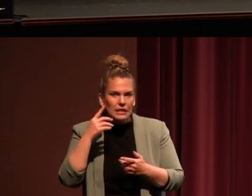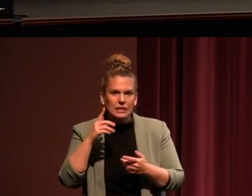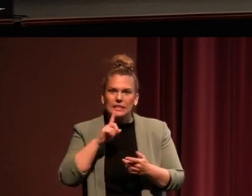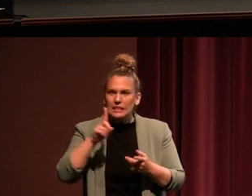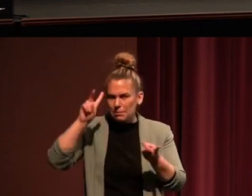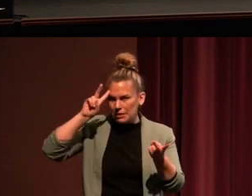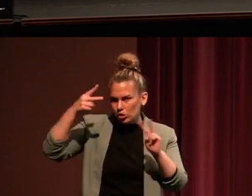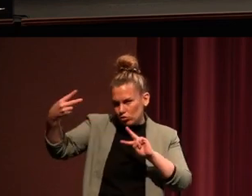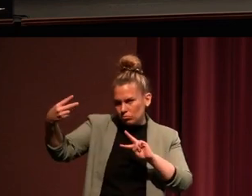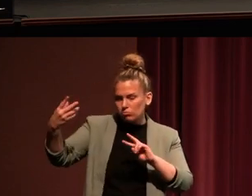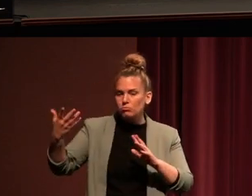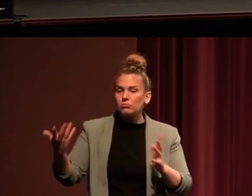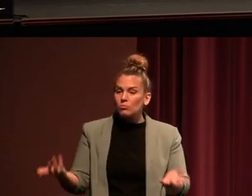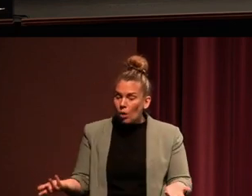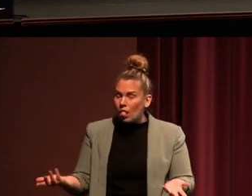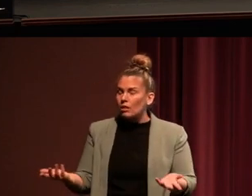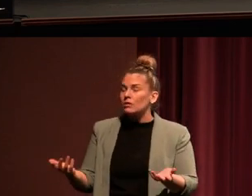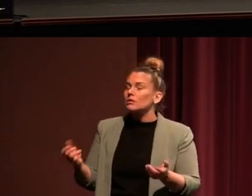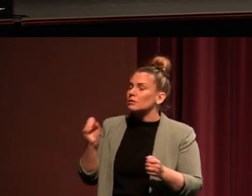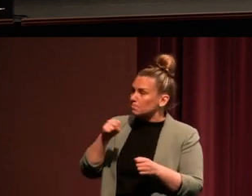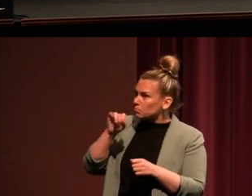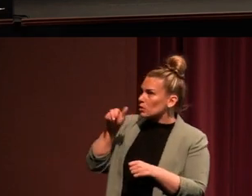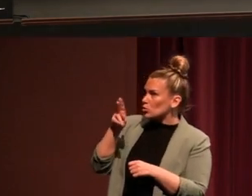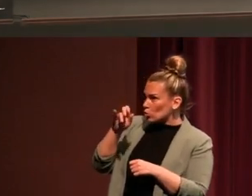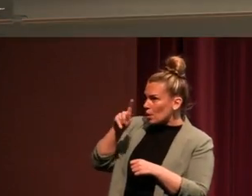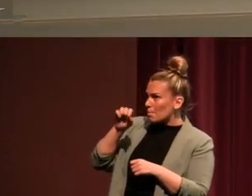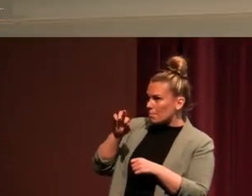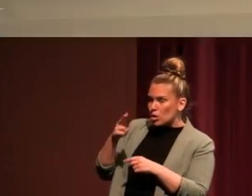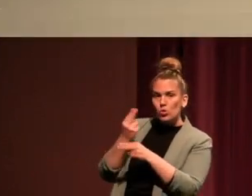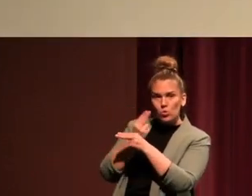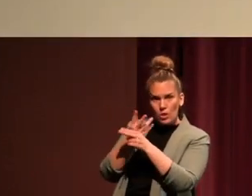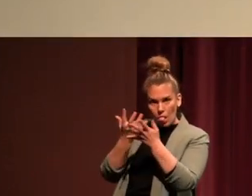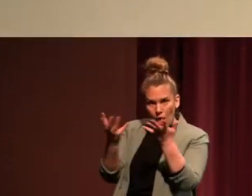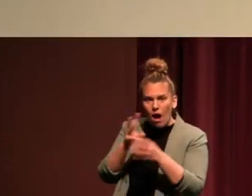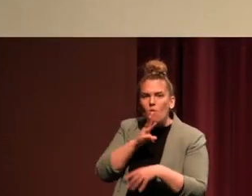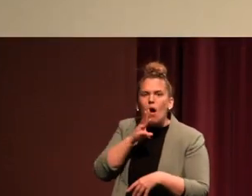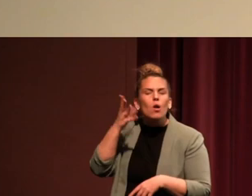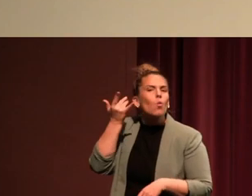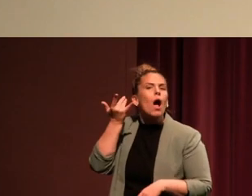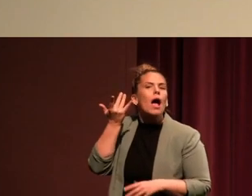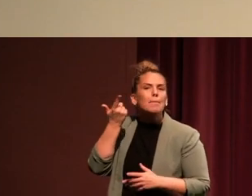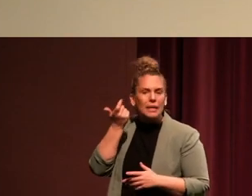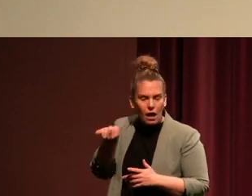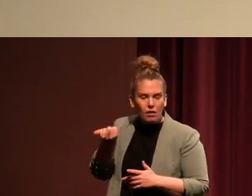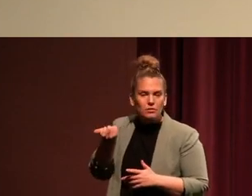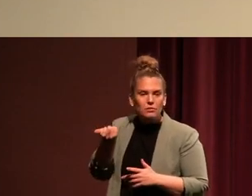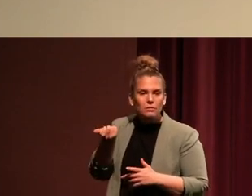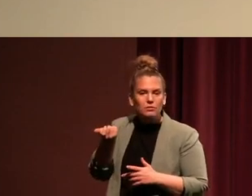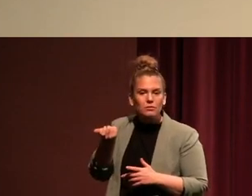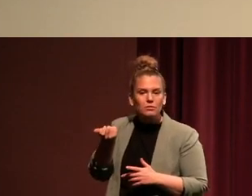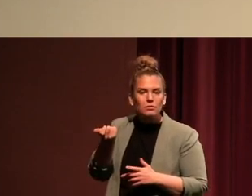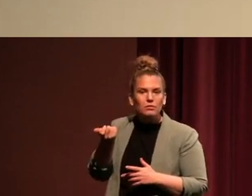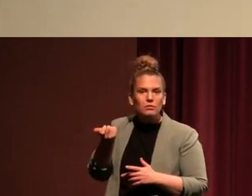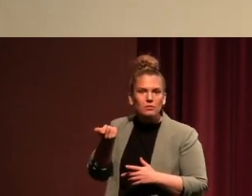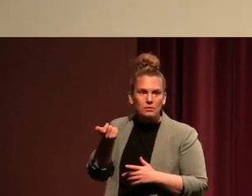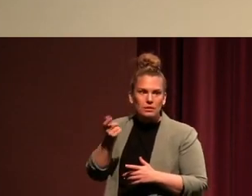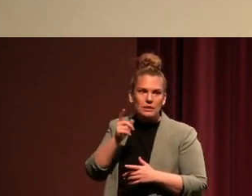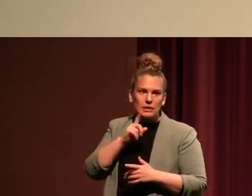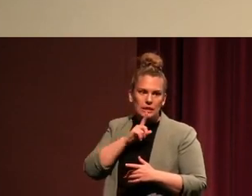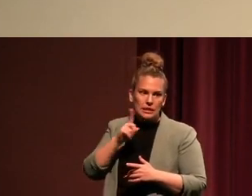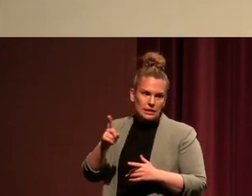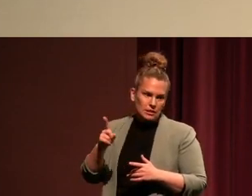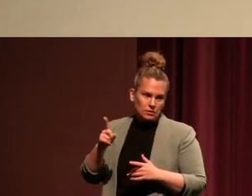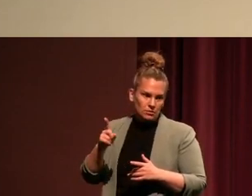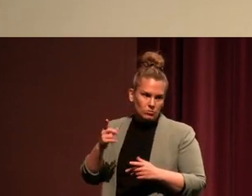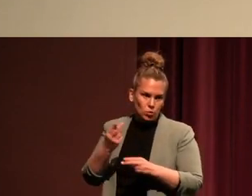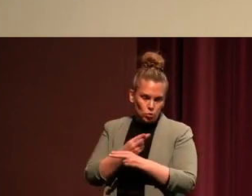It uses a lot of water. The reason it uses a lot of water is because it transpires water at